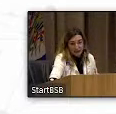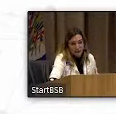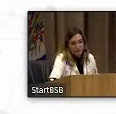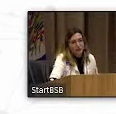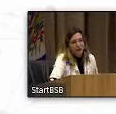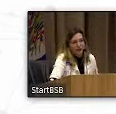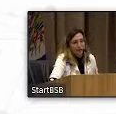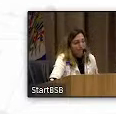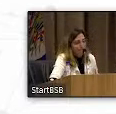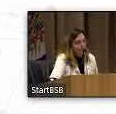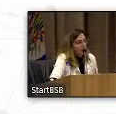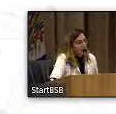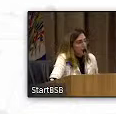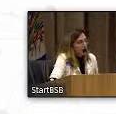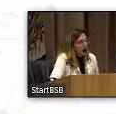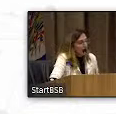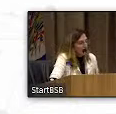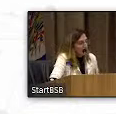they had